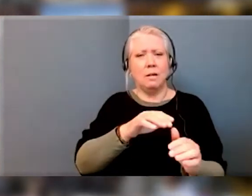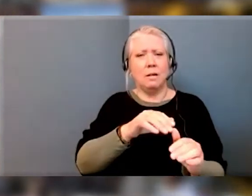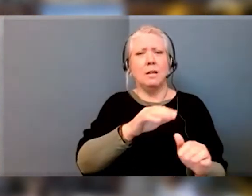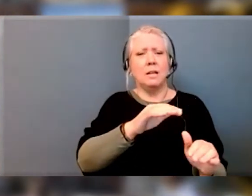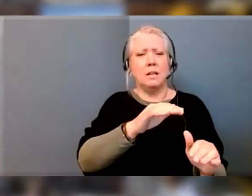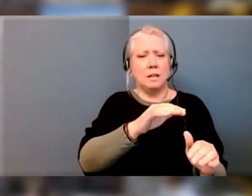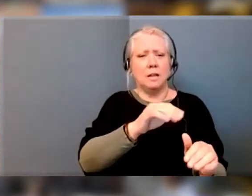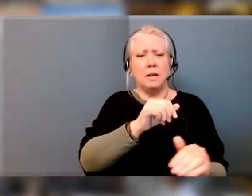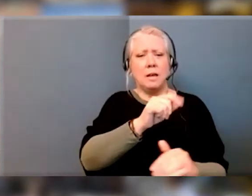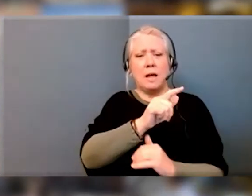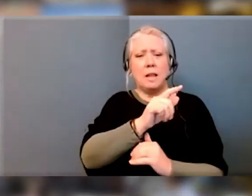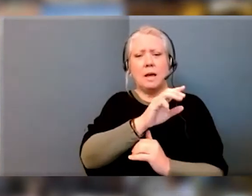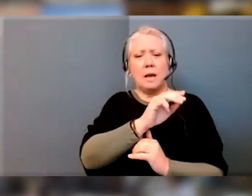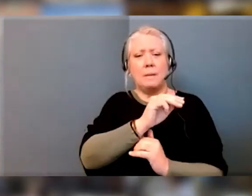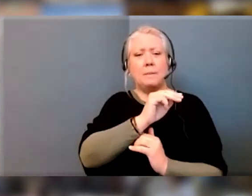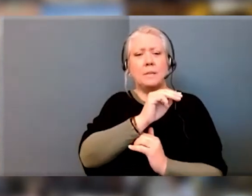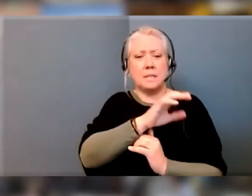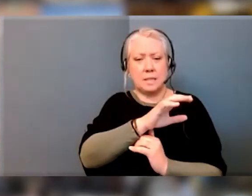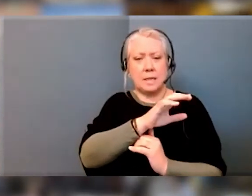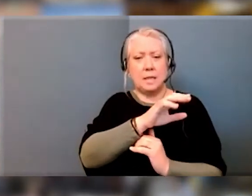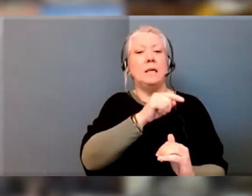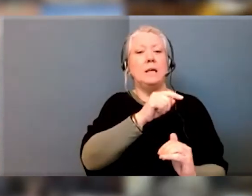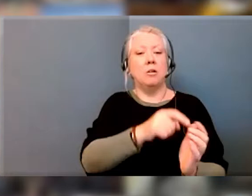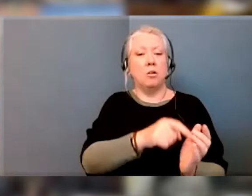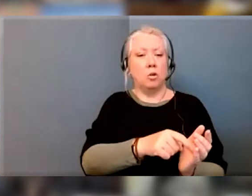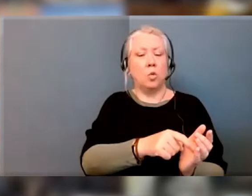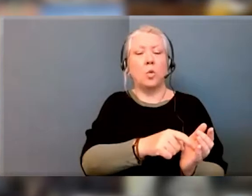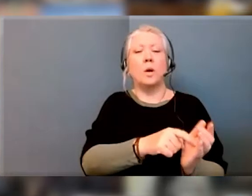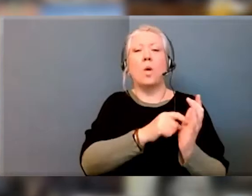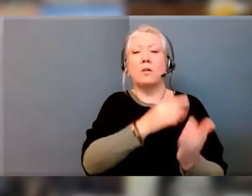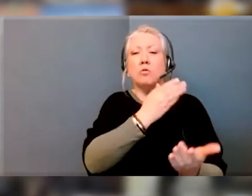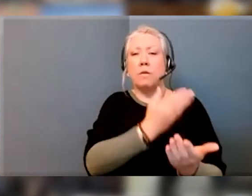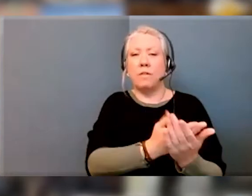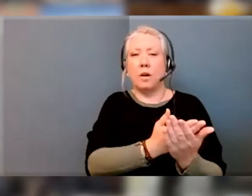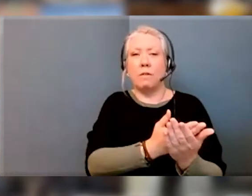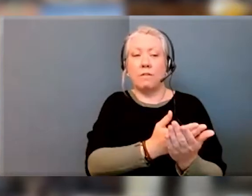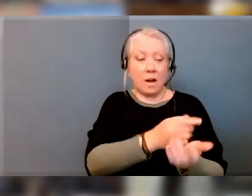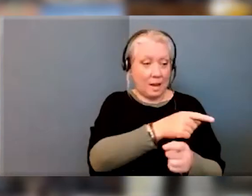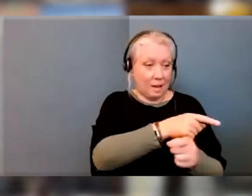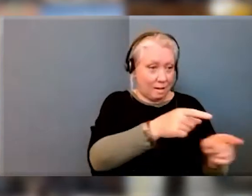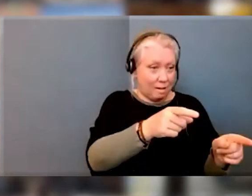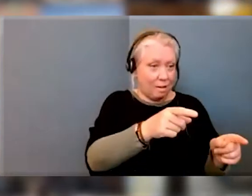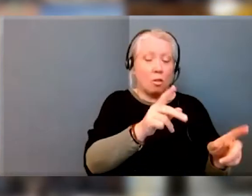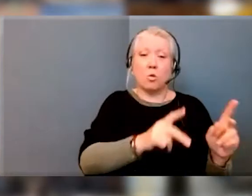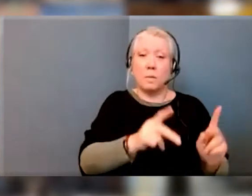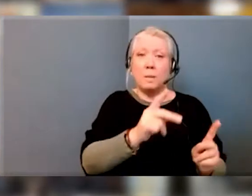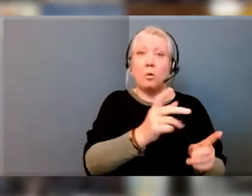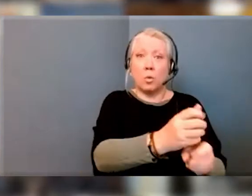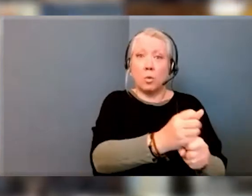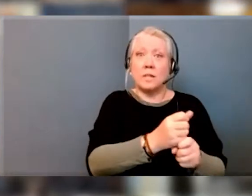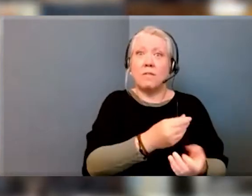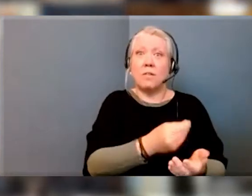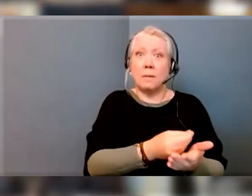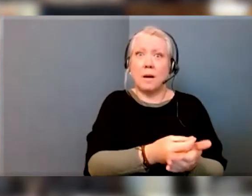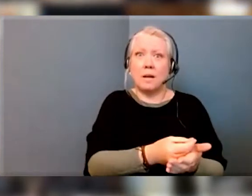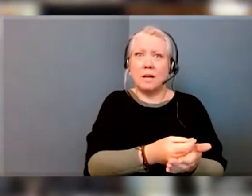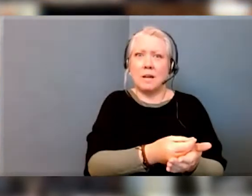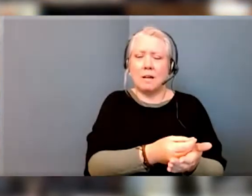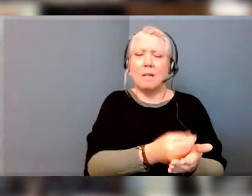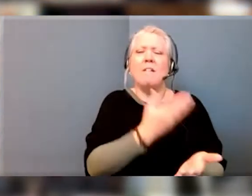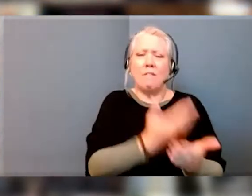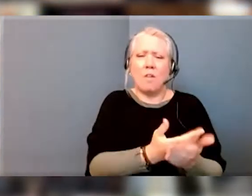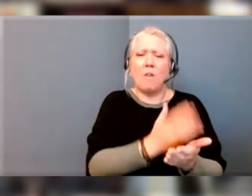or LMC, where you are required to verify income for the people that you serve. This is the most common bucket that people will fall